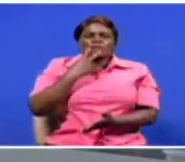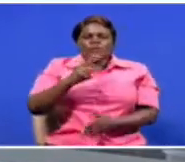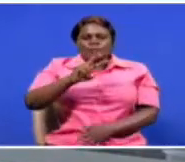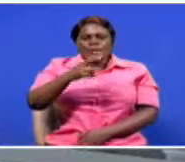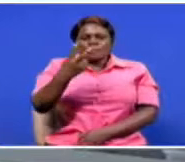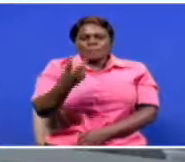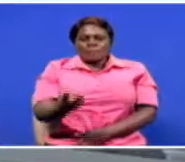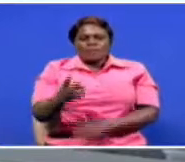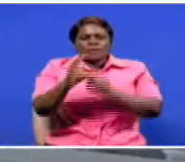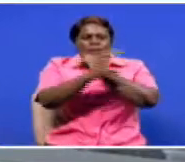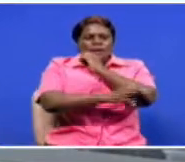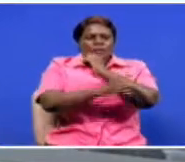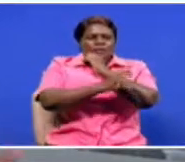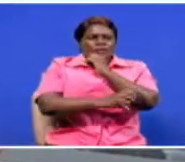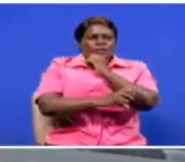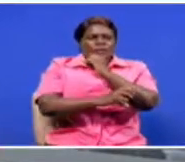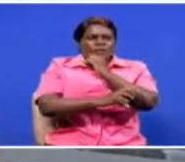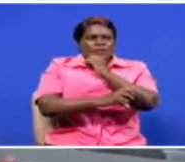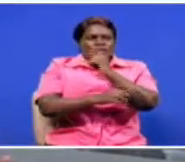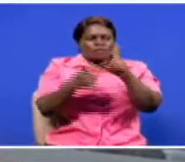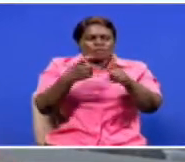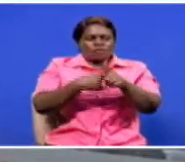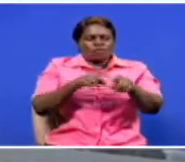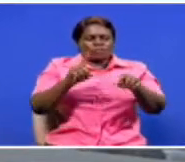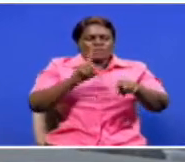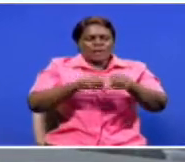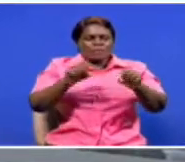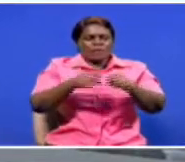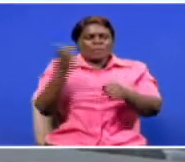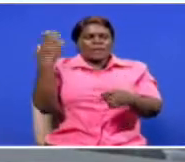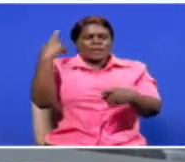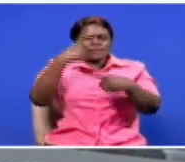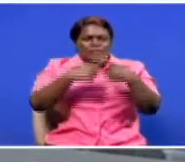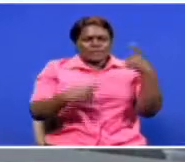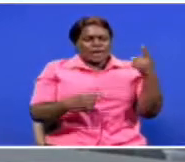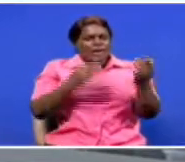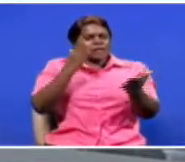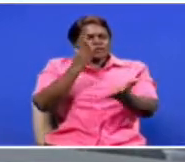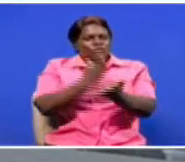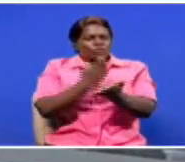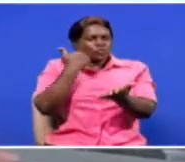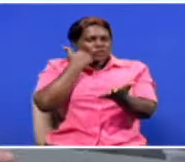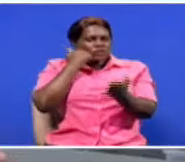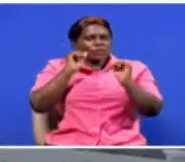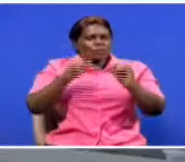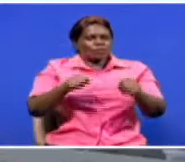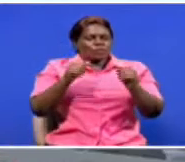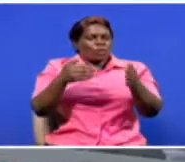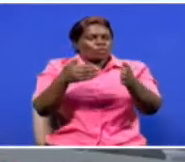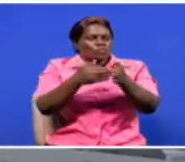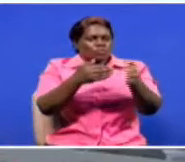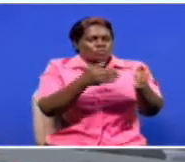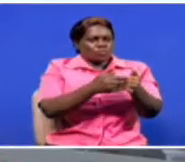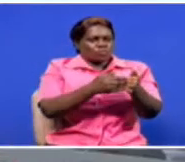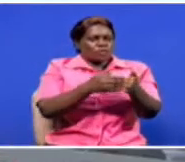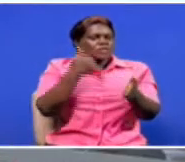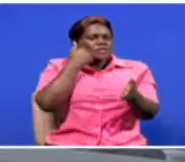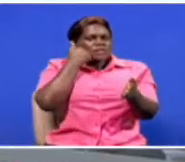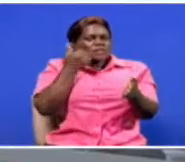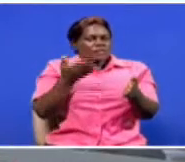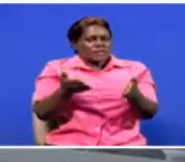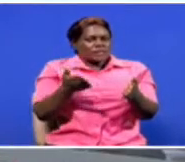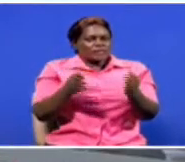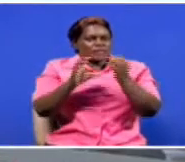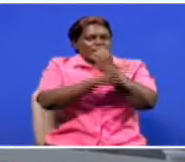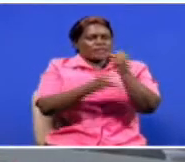been reported in the country since the outbreak of cholera in August last year. Now, despite being a disease that can be prevented, cholera cases